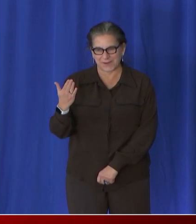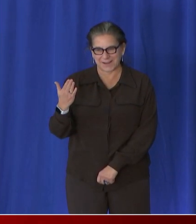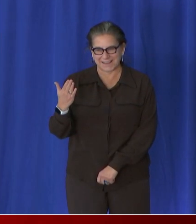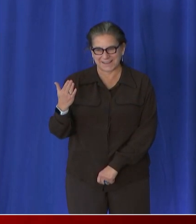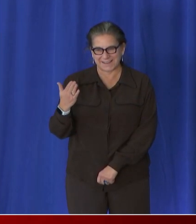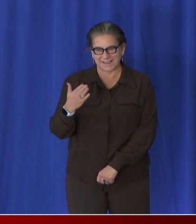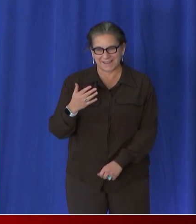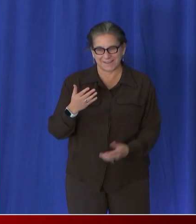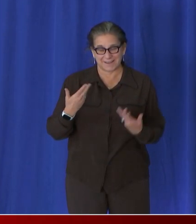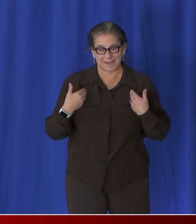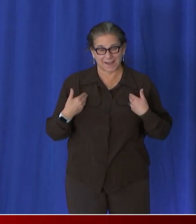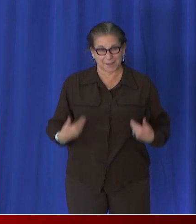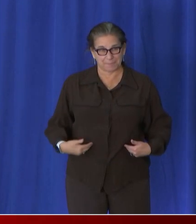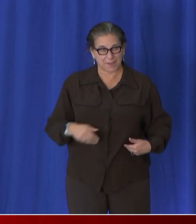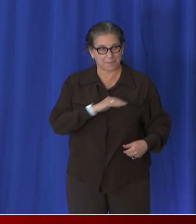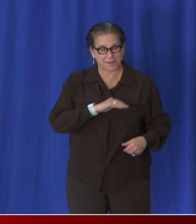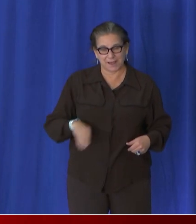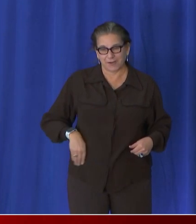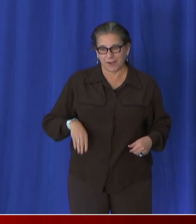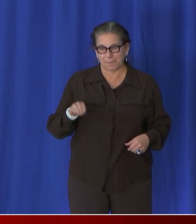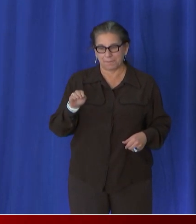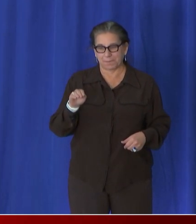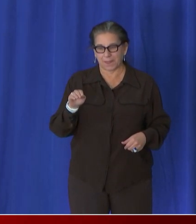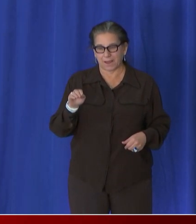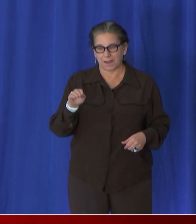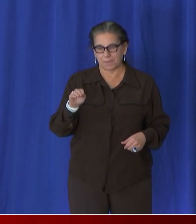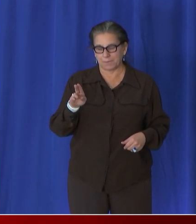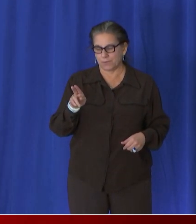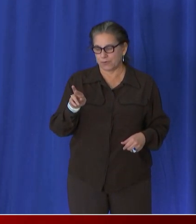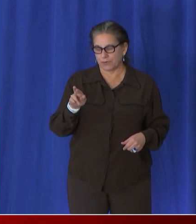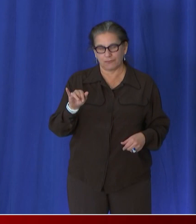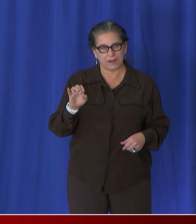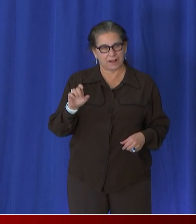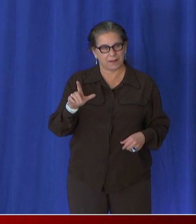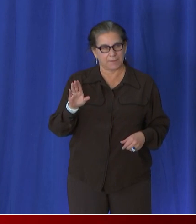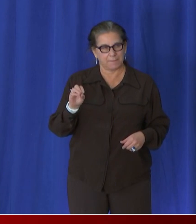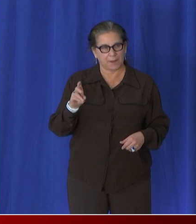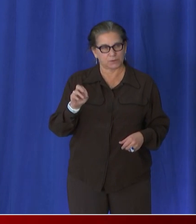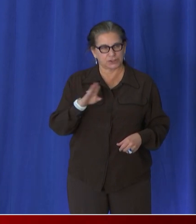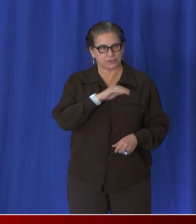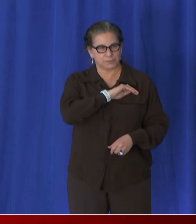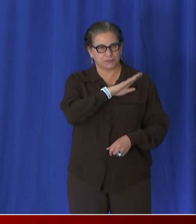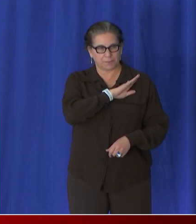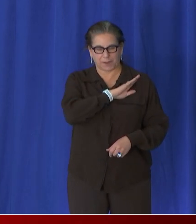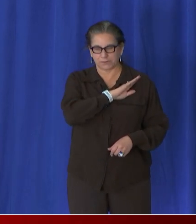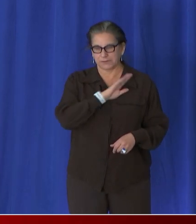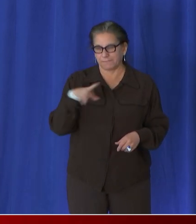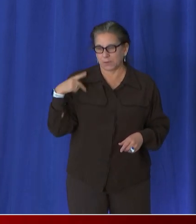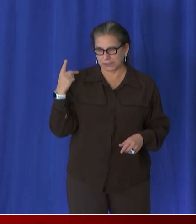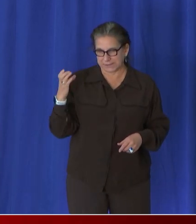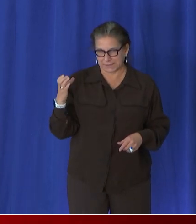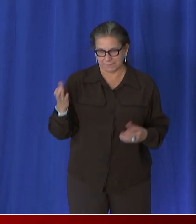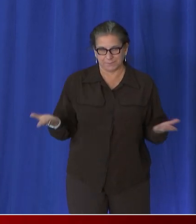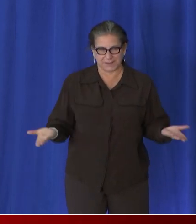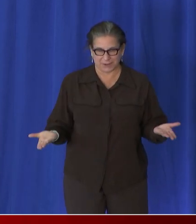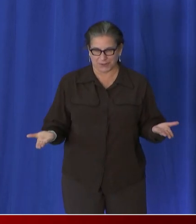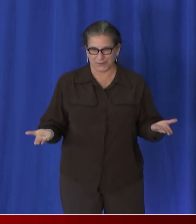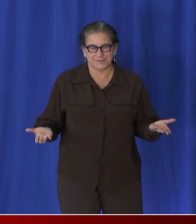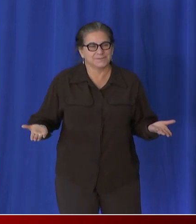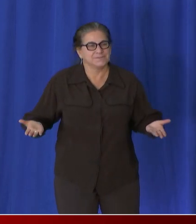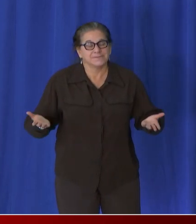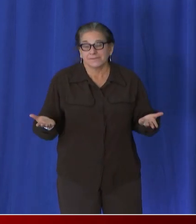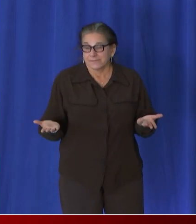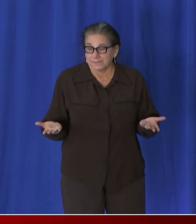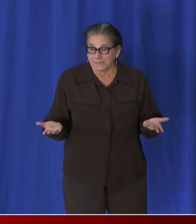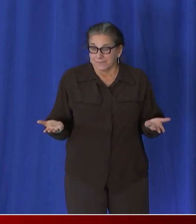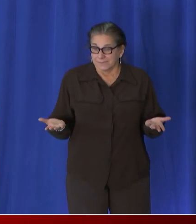Good morning. I'm Muriel Bowser, Mayor of Washington, D.C. We are here in the Marion S.